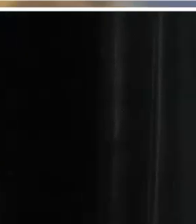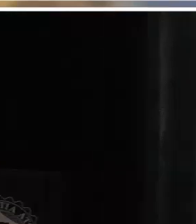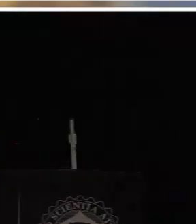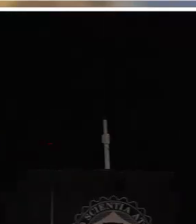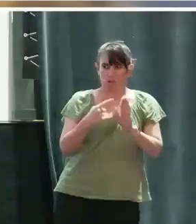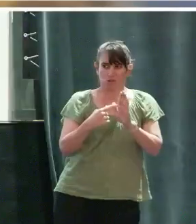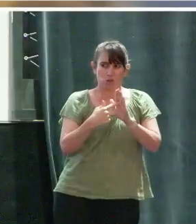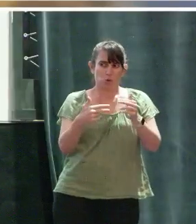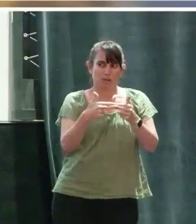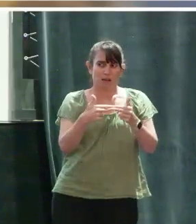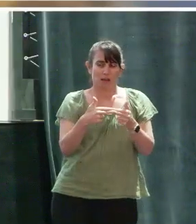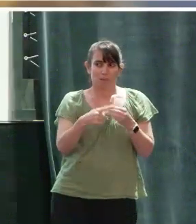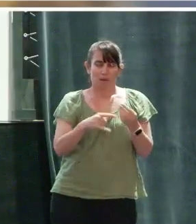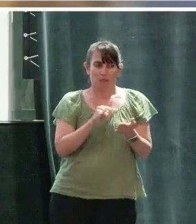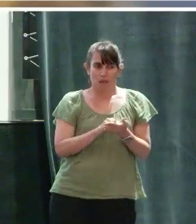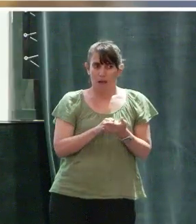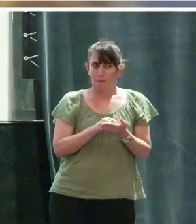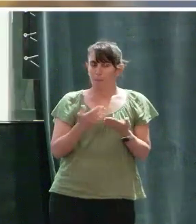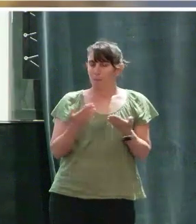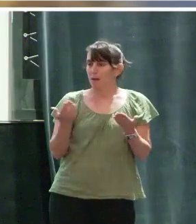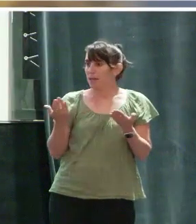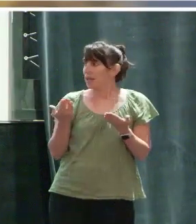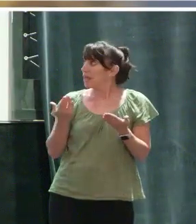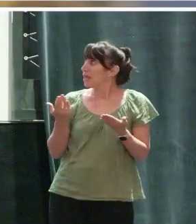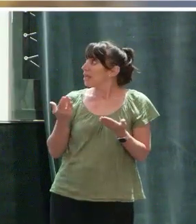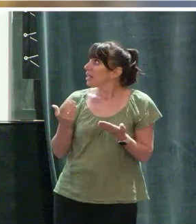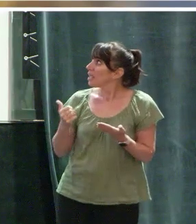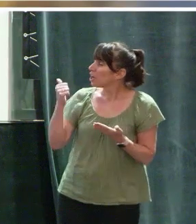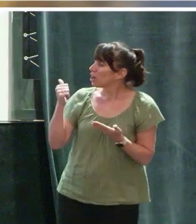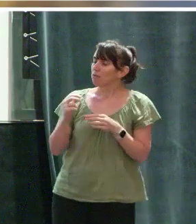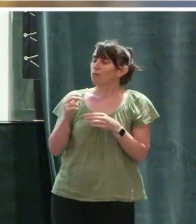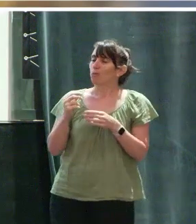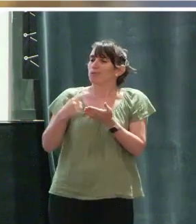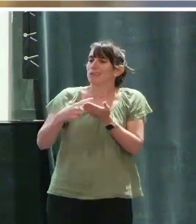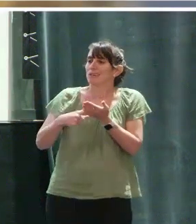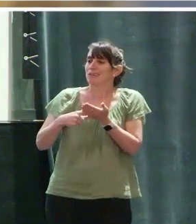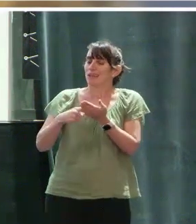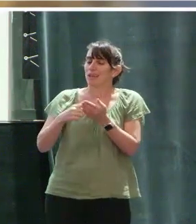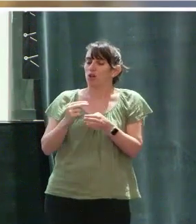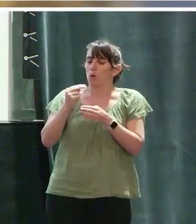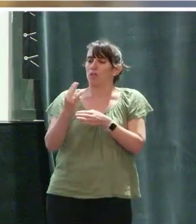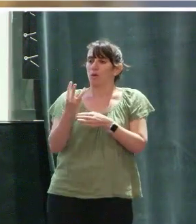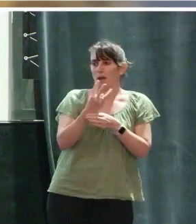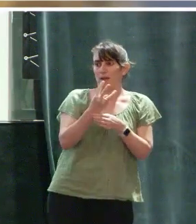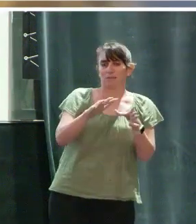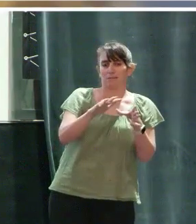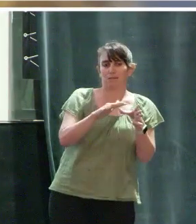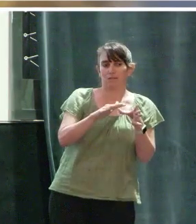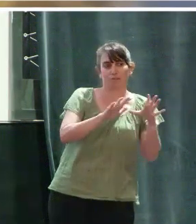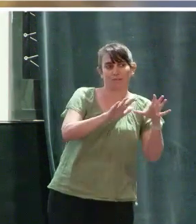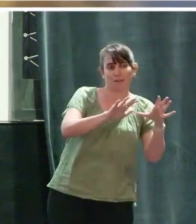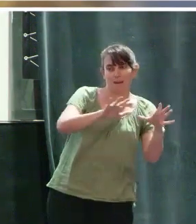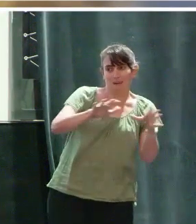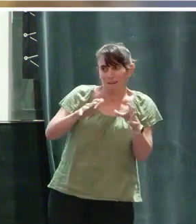then obviously here we're talking about the piece of the Battery Park City waterfront north and west of that. And so it's really a collection of efforts to